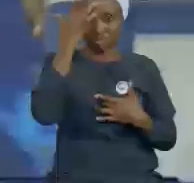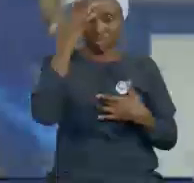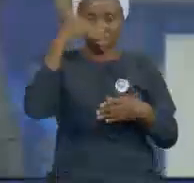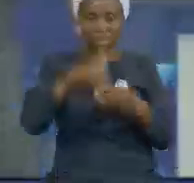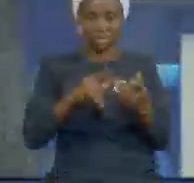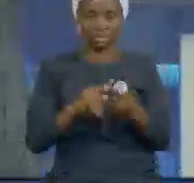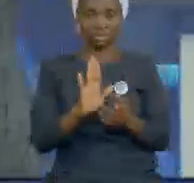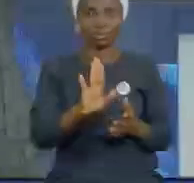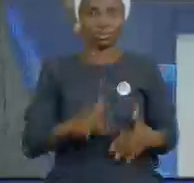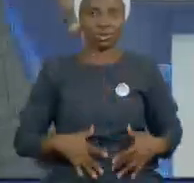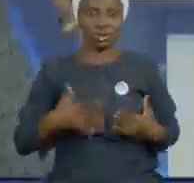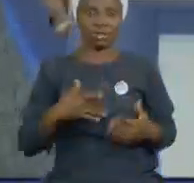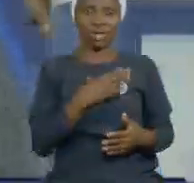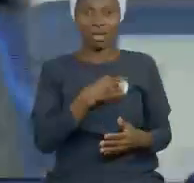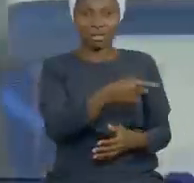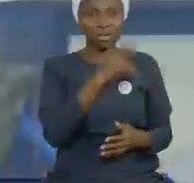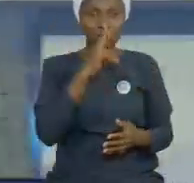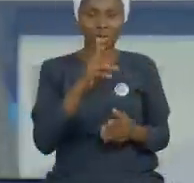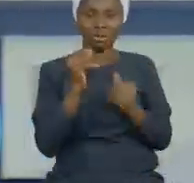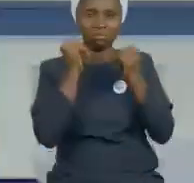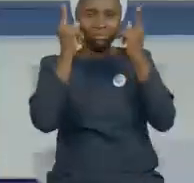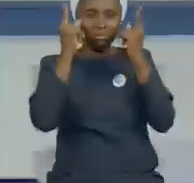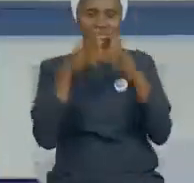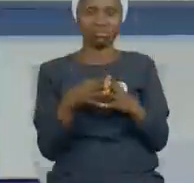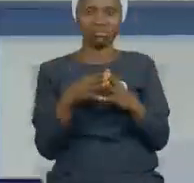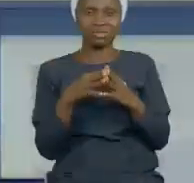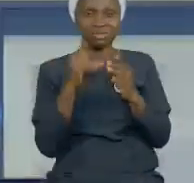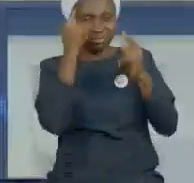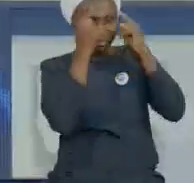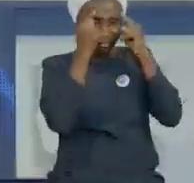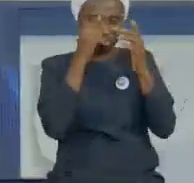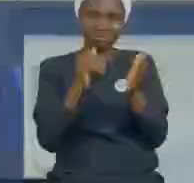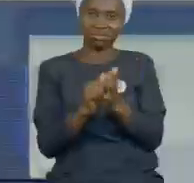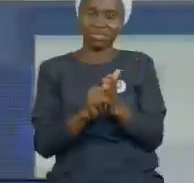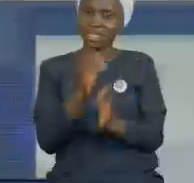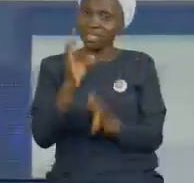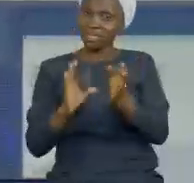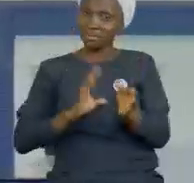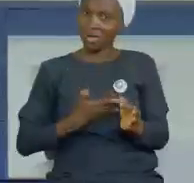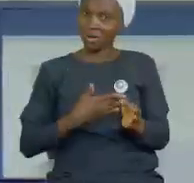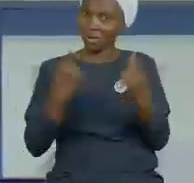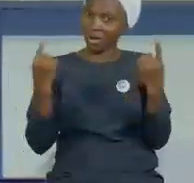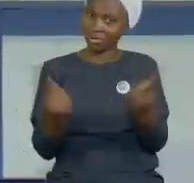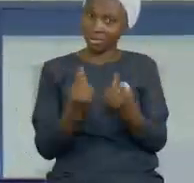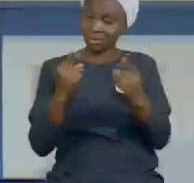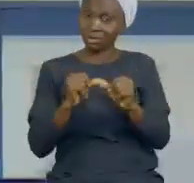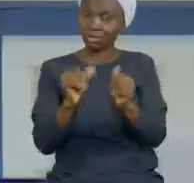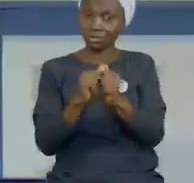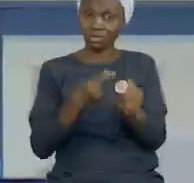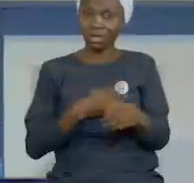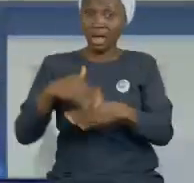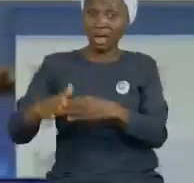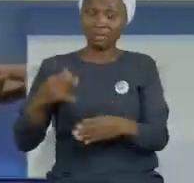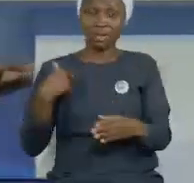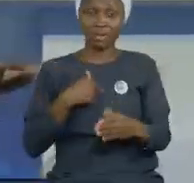And they were wondering then, if our iniquities continue with us after we left